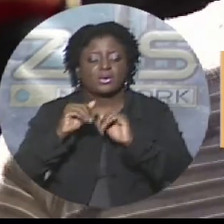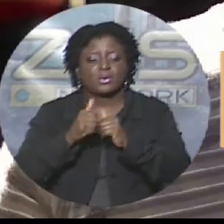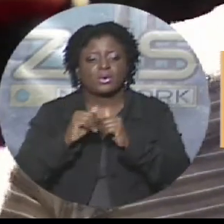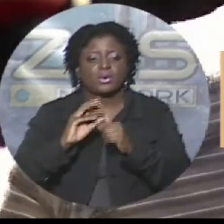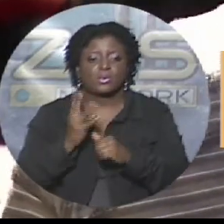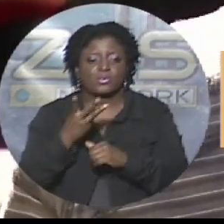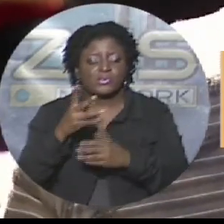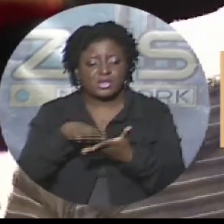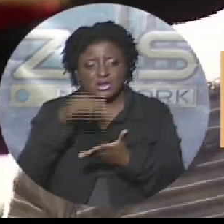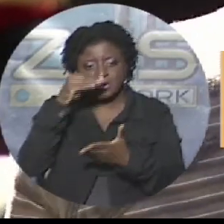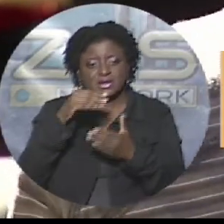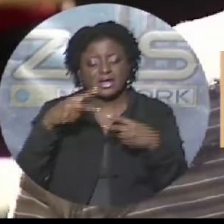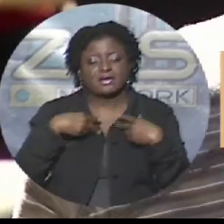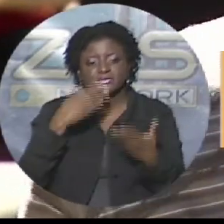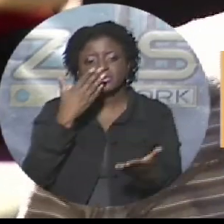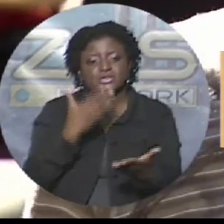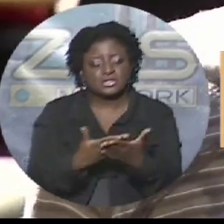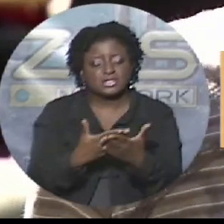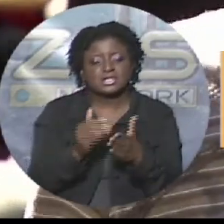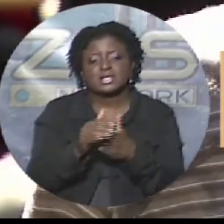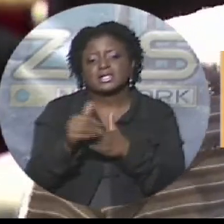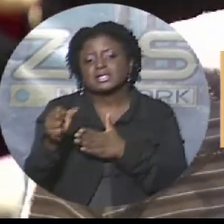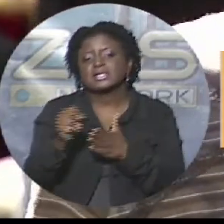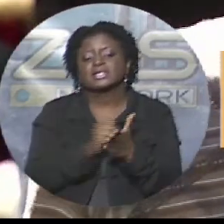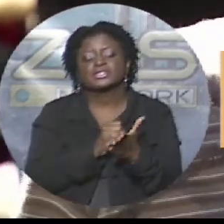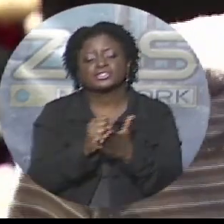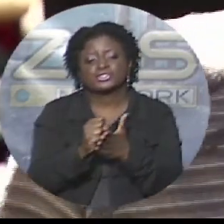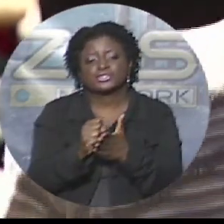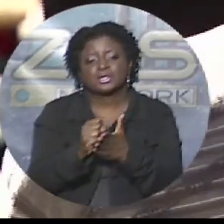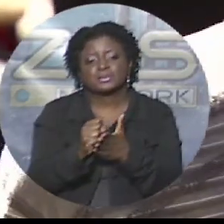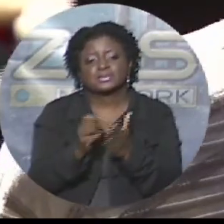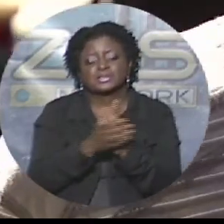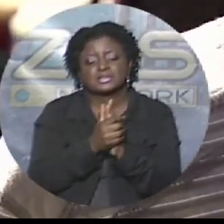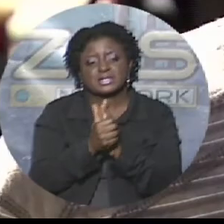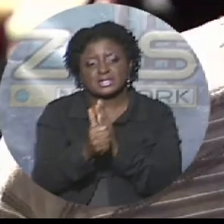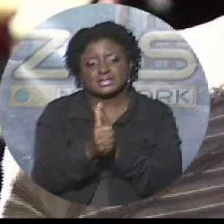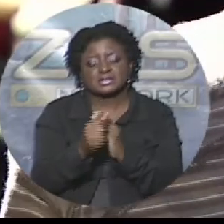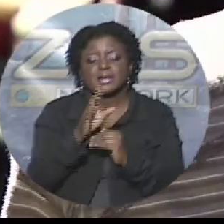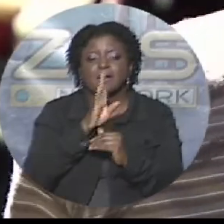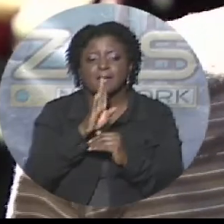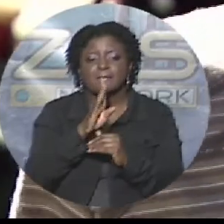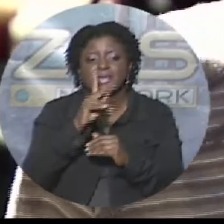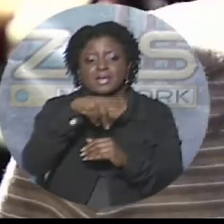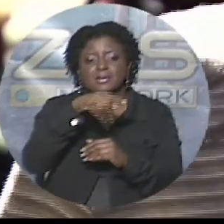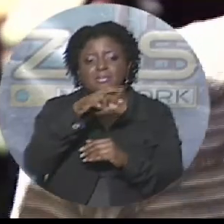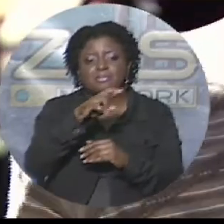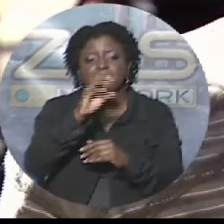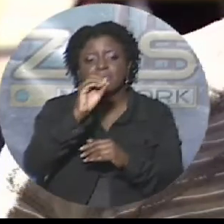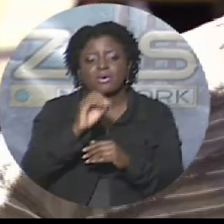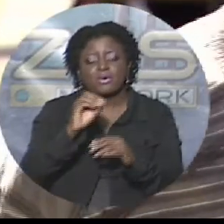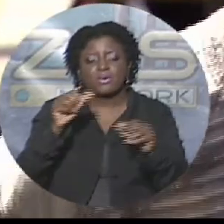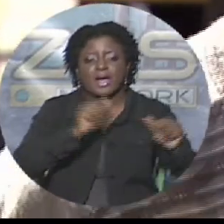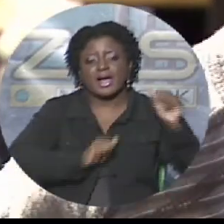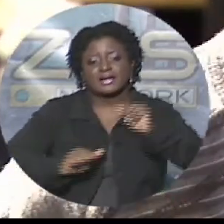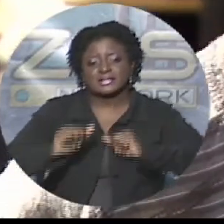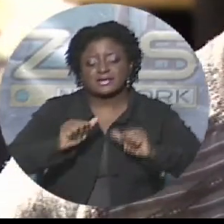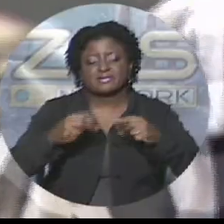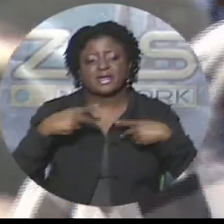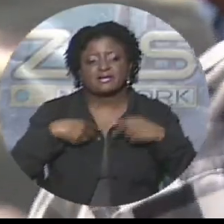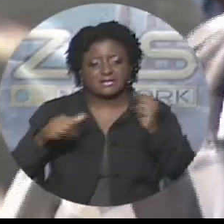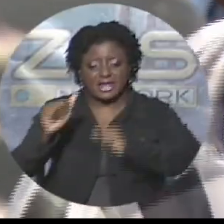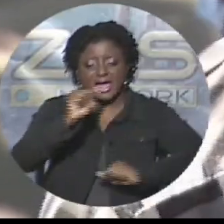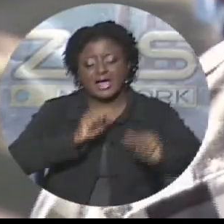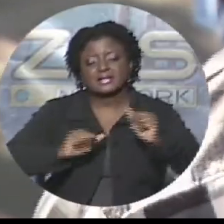good leadership skills and just learn how to be proactive and have an active